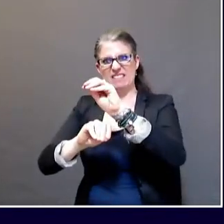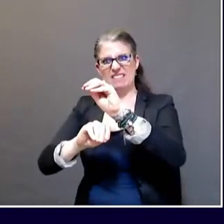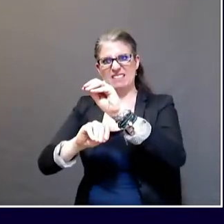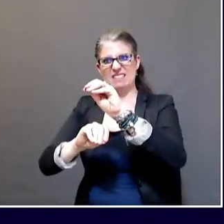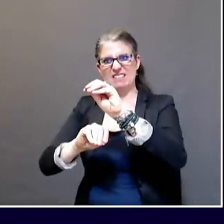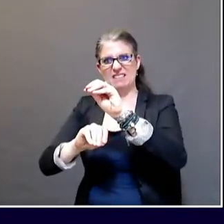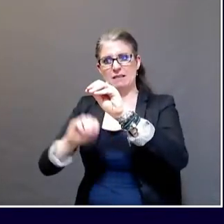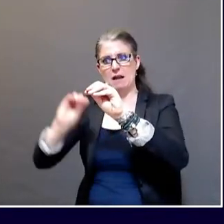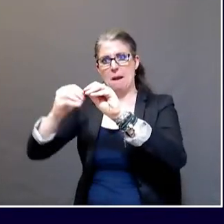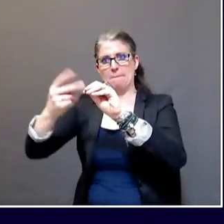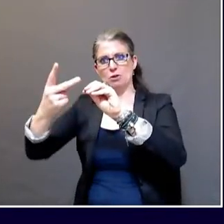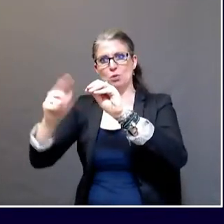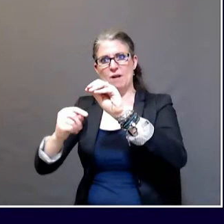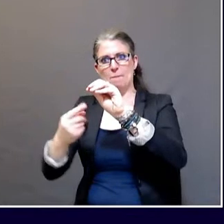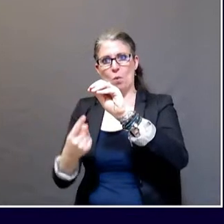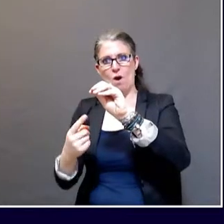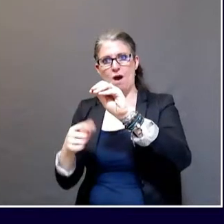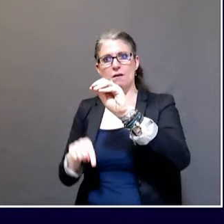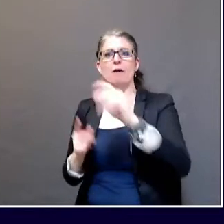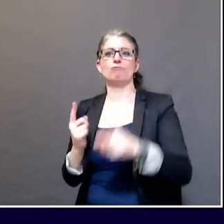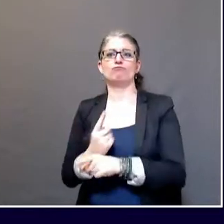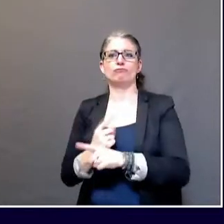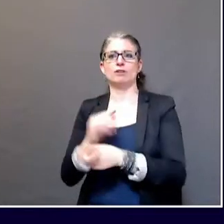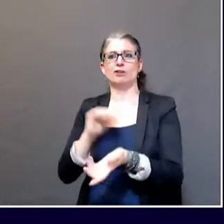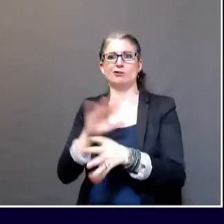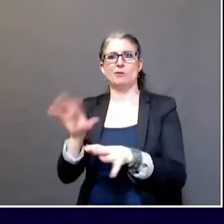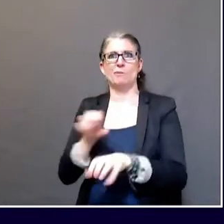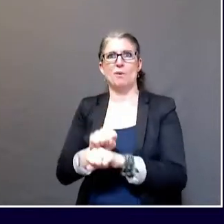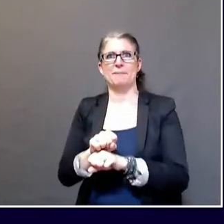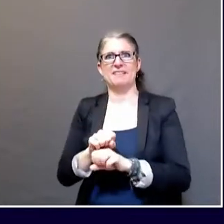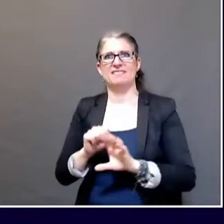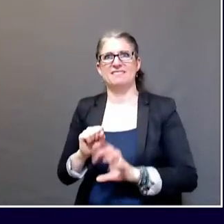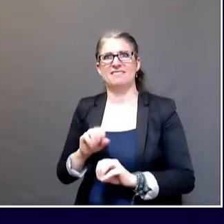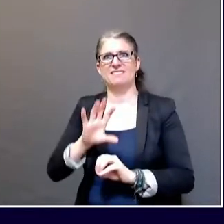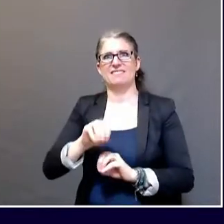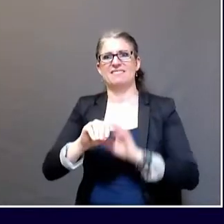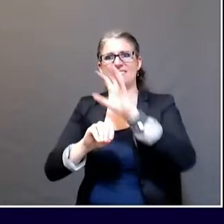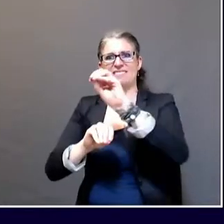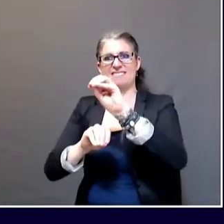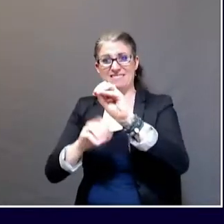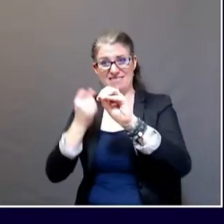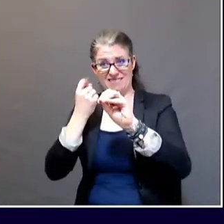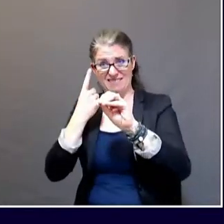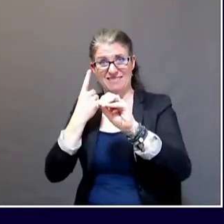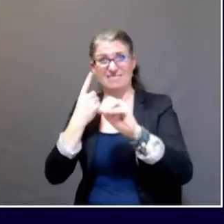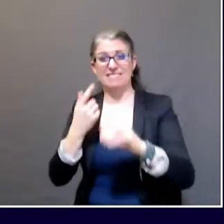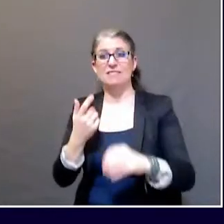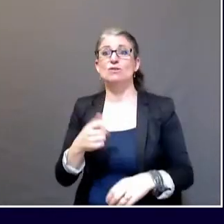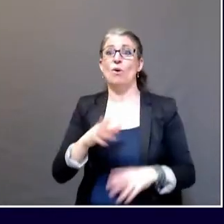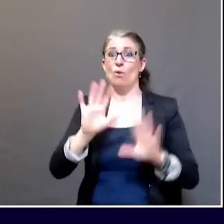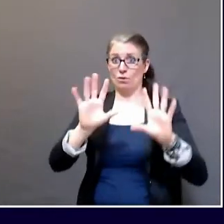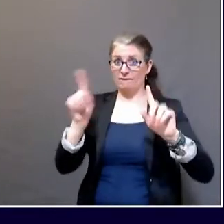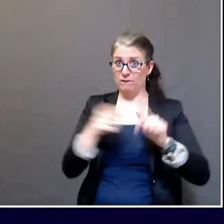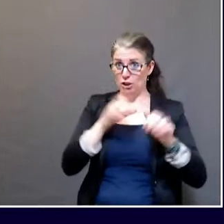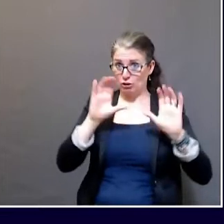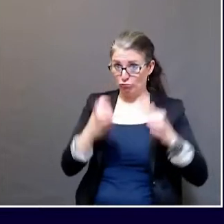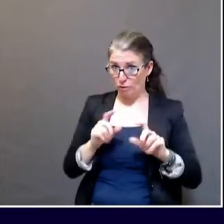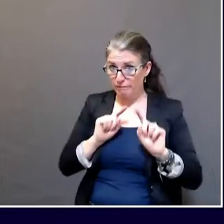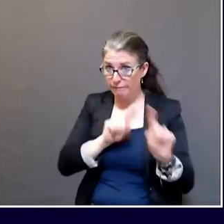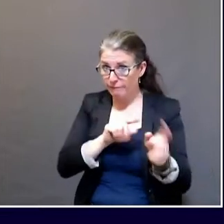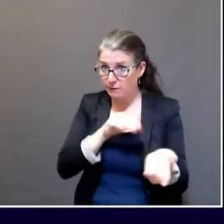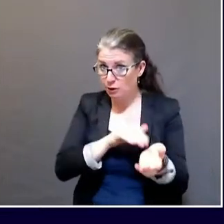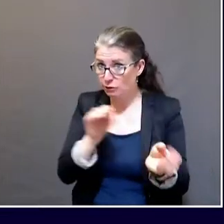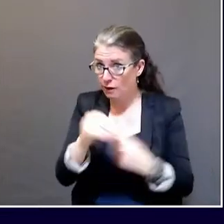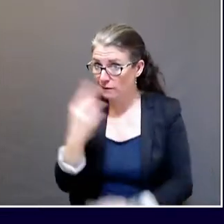constraint on the system right now continues to be the supply of vaccine. As the commissioner noted, we received for this week